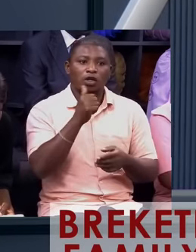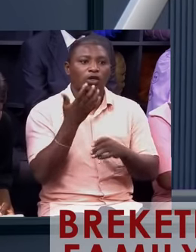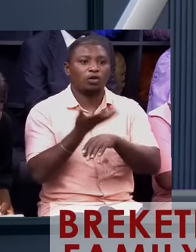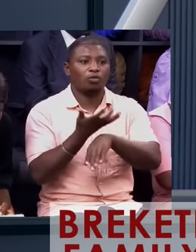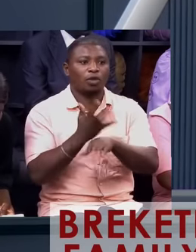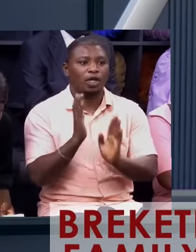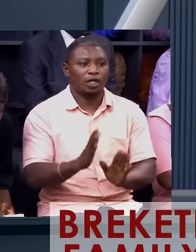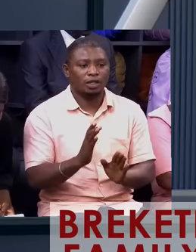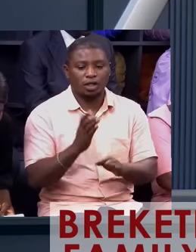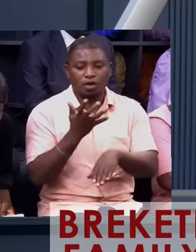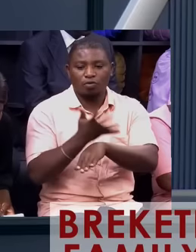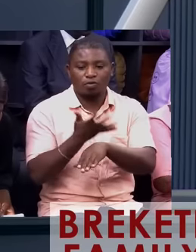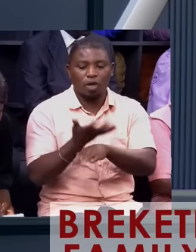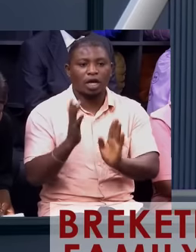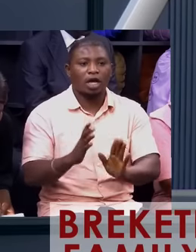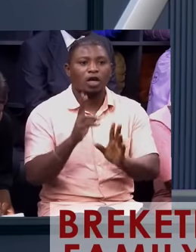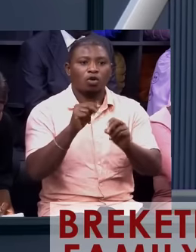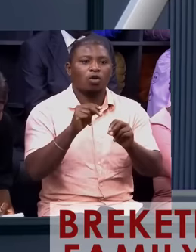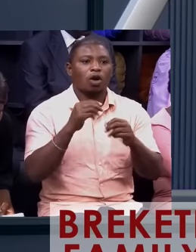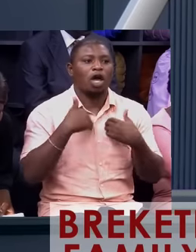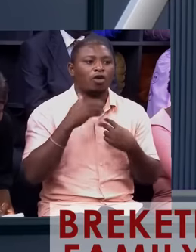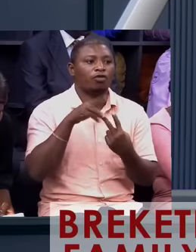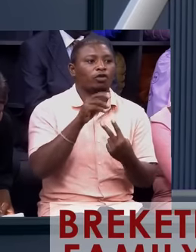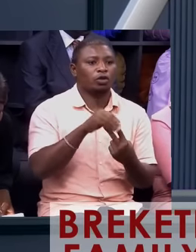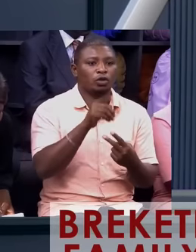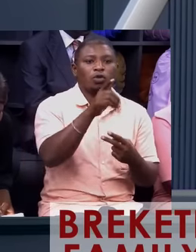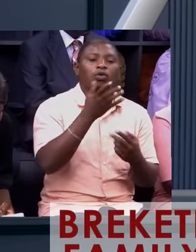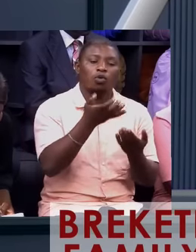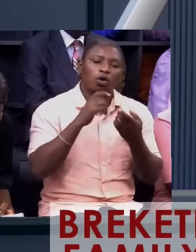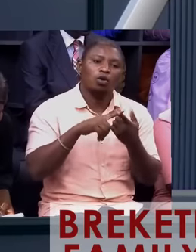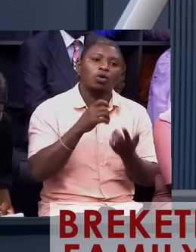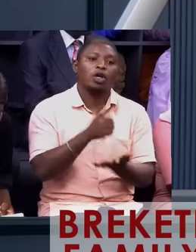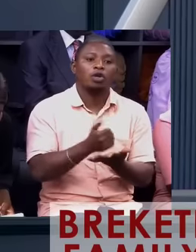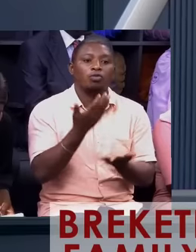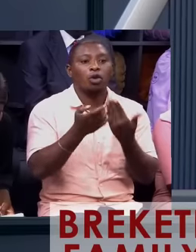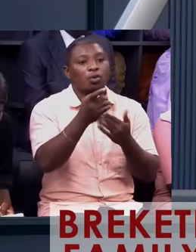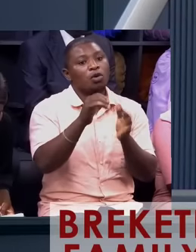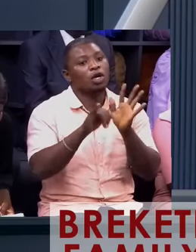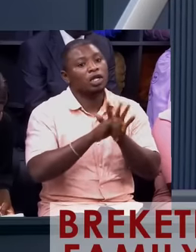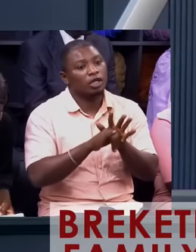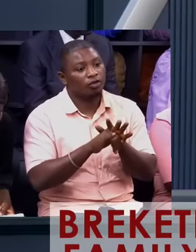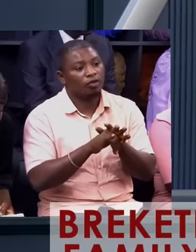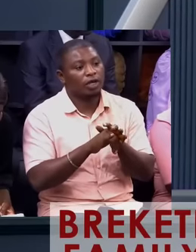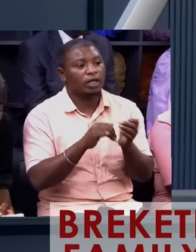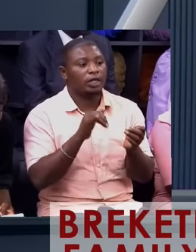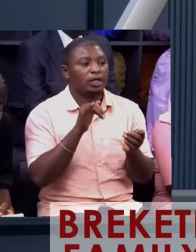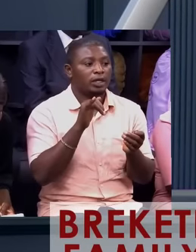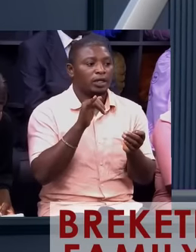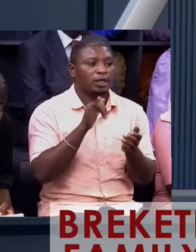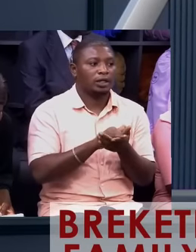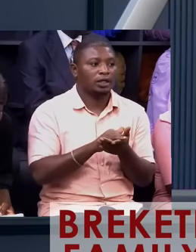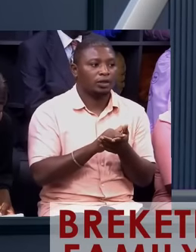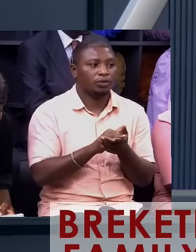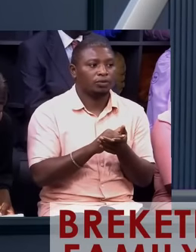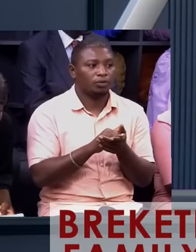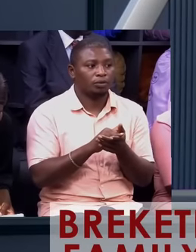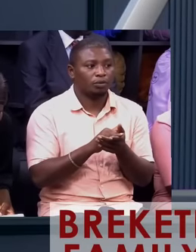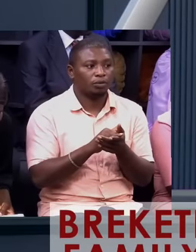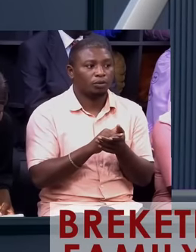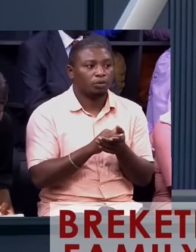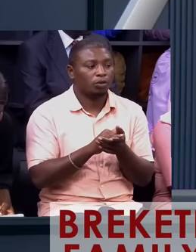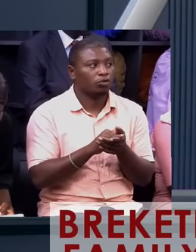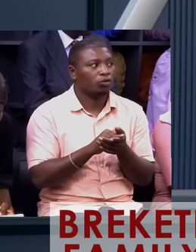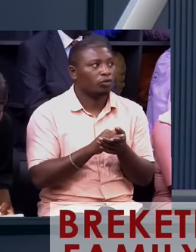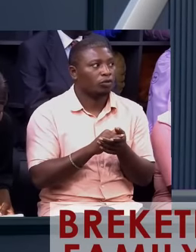no get choice now you talk say you want help maybe you identify say uh uh I